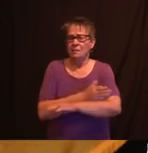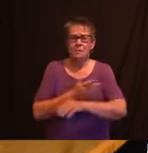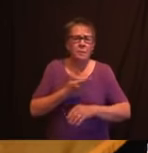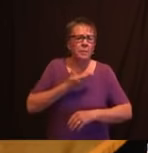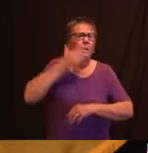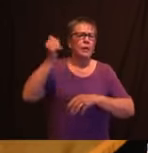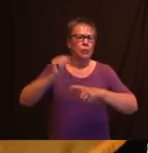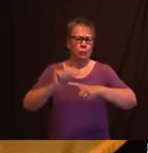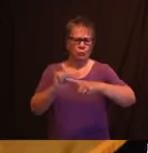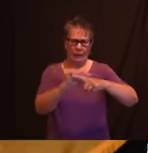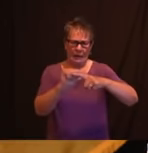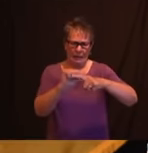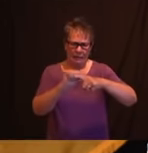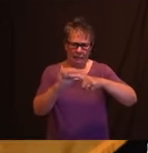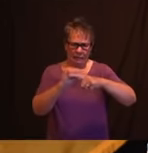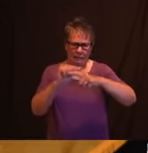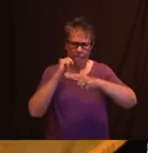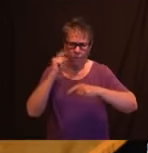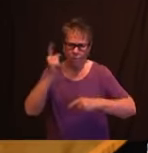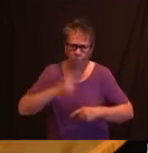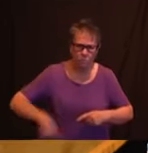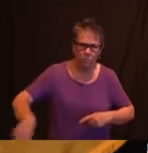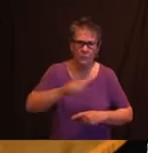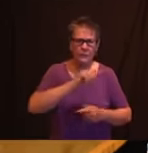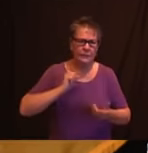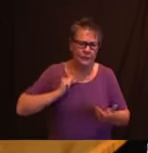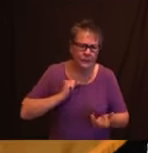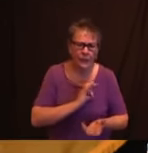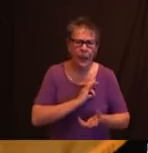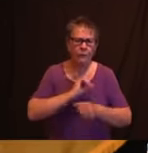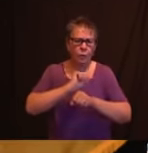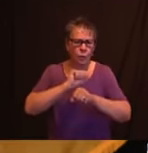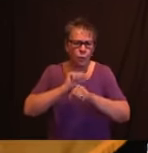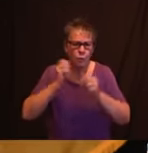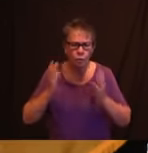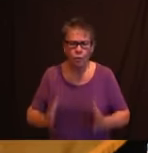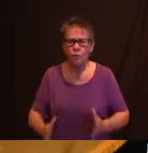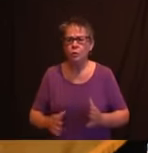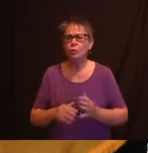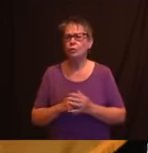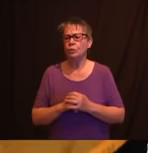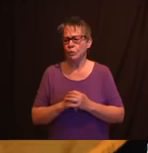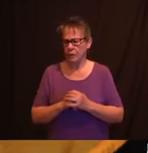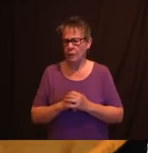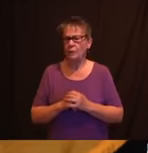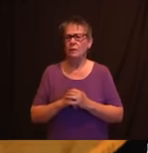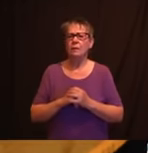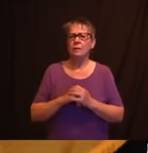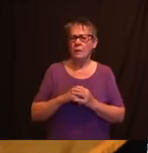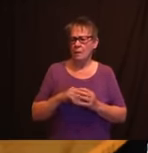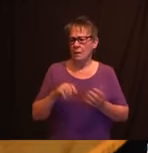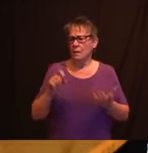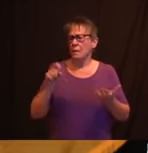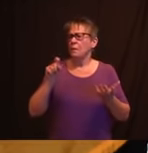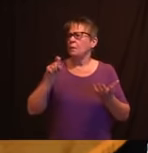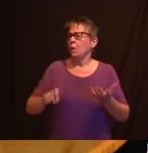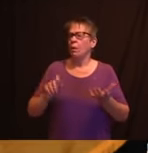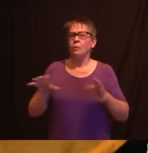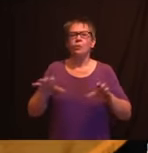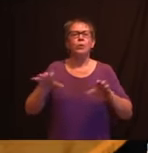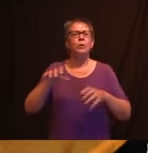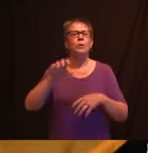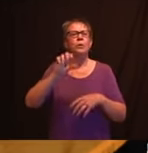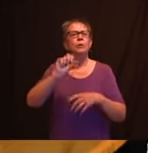care facilities and performing targeted surveys every 6 months. And lastly, creating the